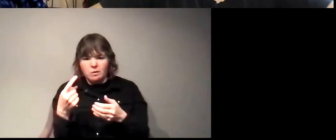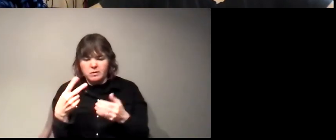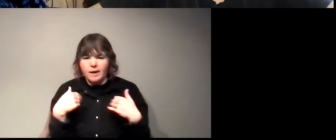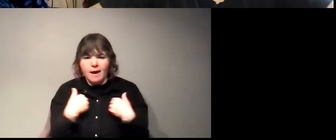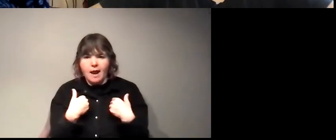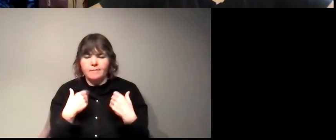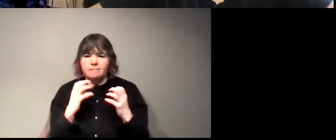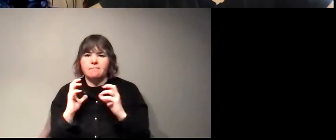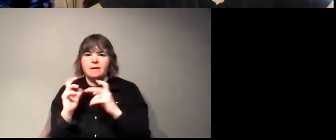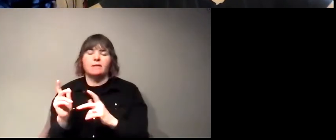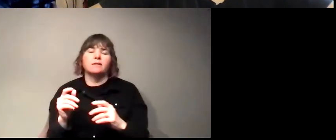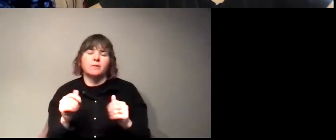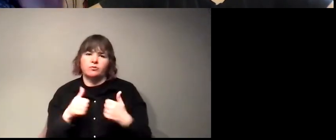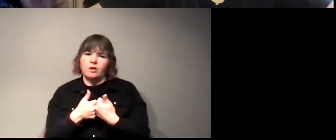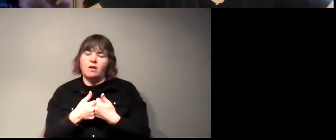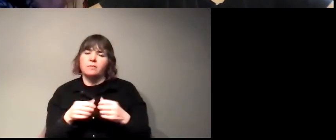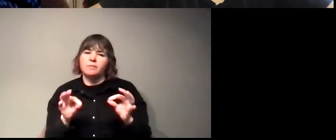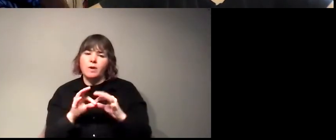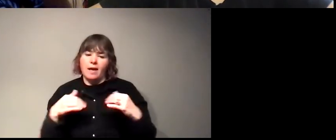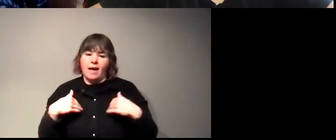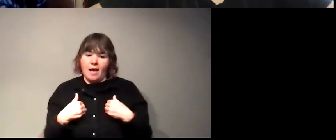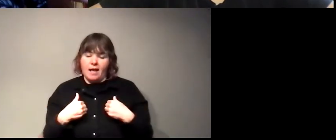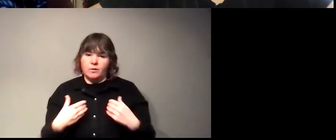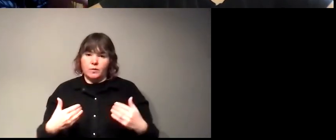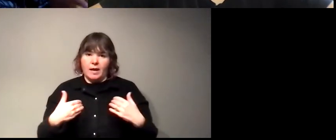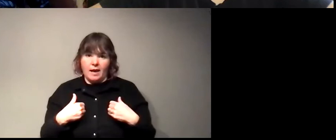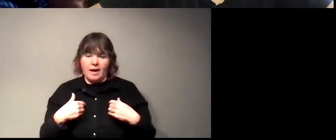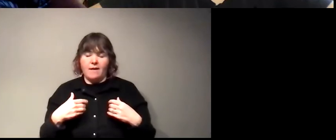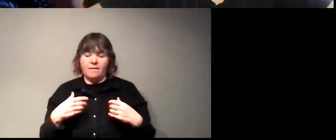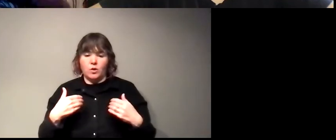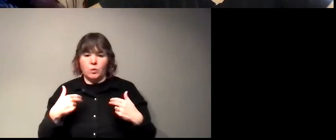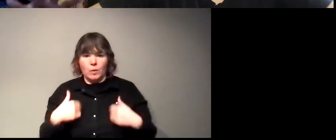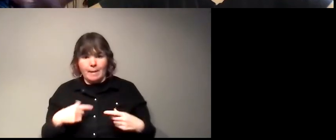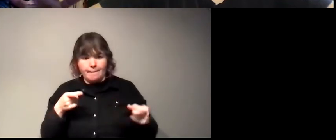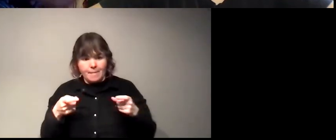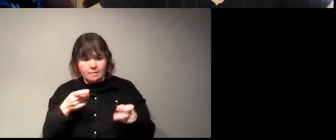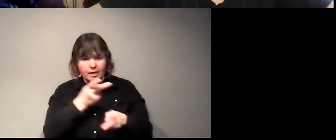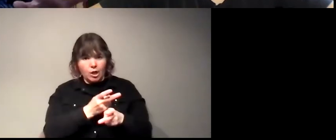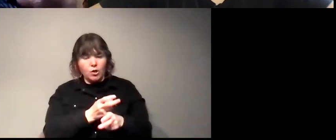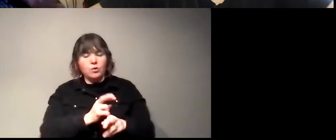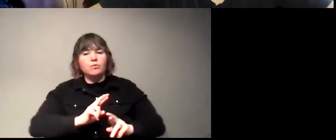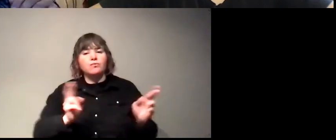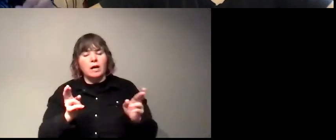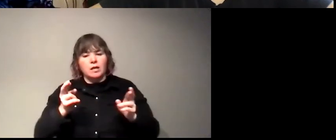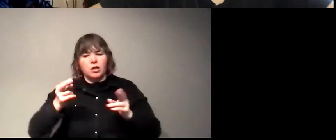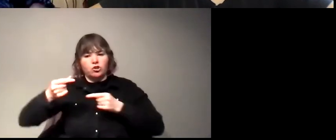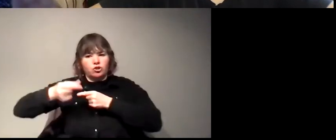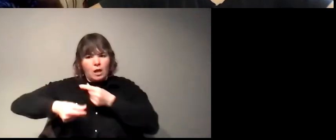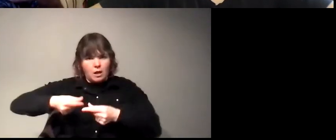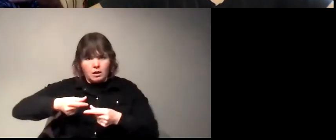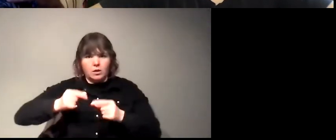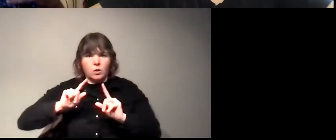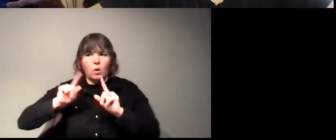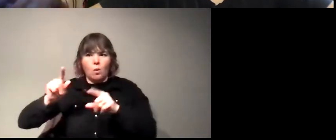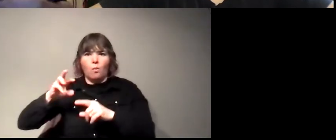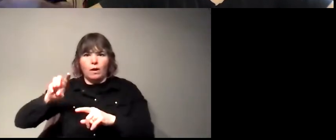So it can be a challenge, but we want to make sure that the animals that we have under human management and care are ready genetically to go into the wild in